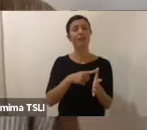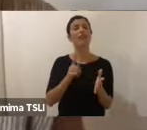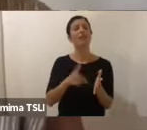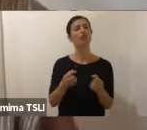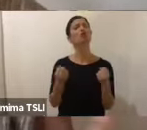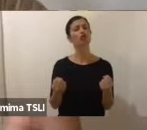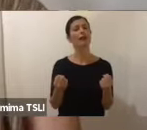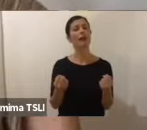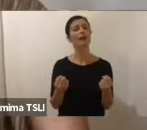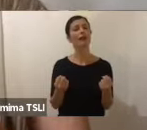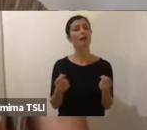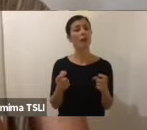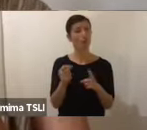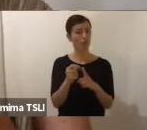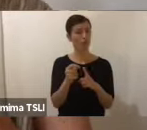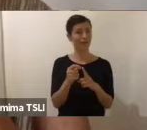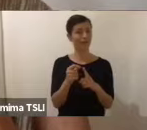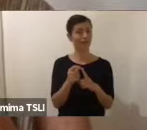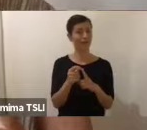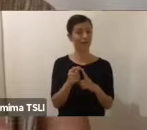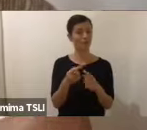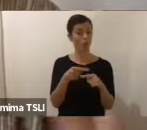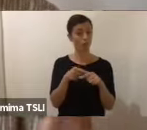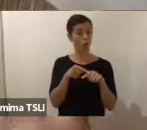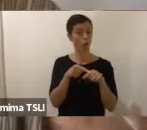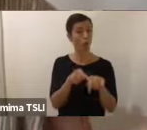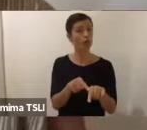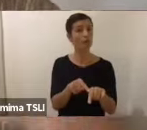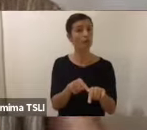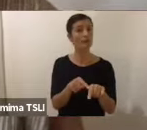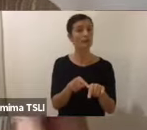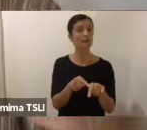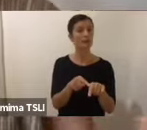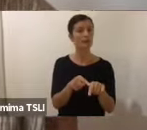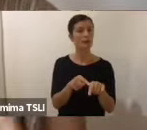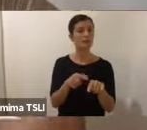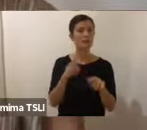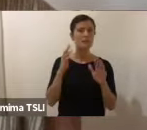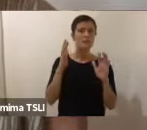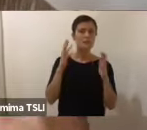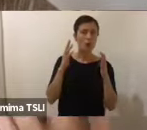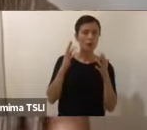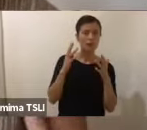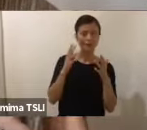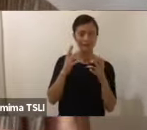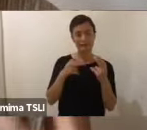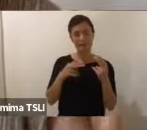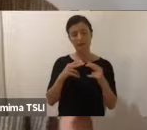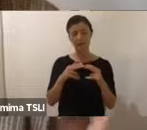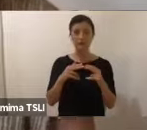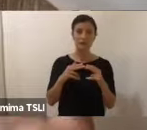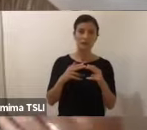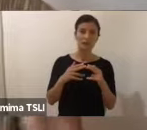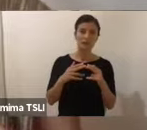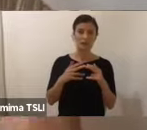will over orthodoxy and and um i would be concerned that there would be a lot of energy and time spent on on arguing